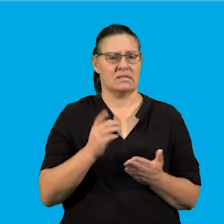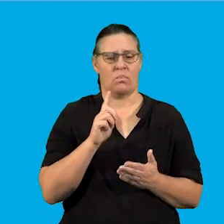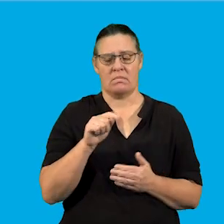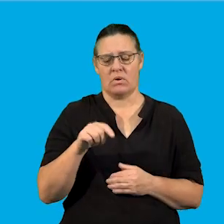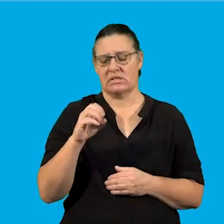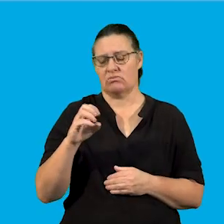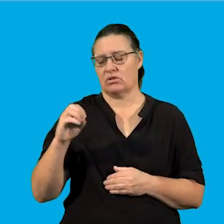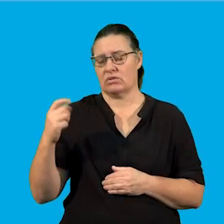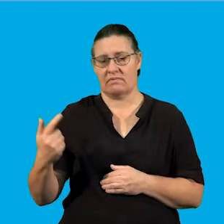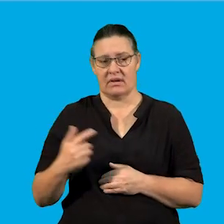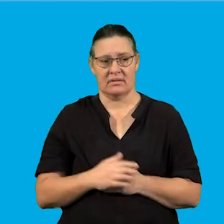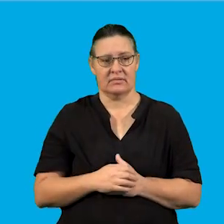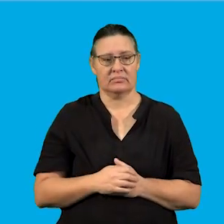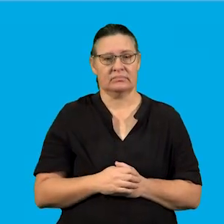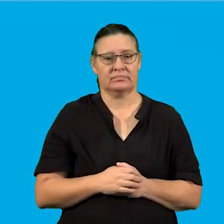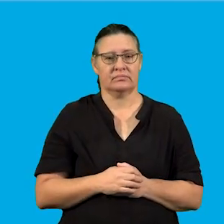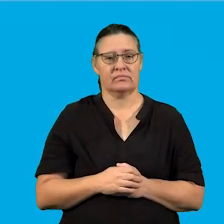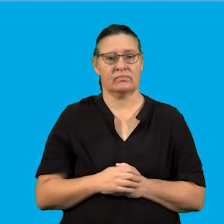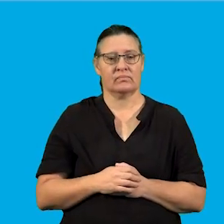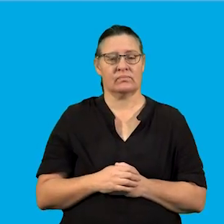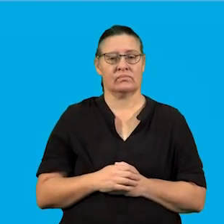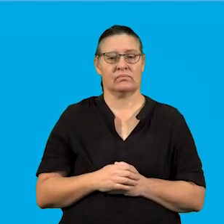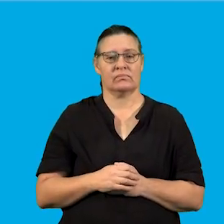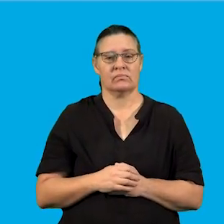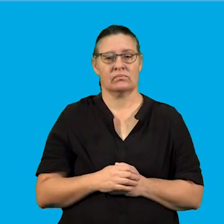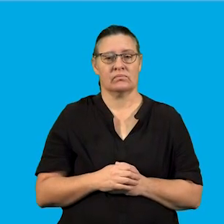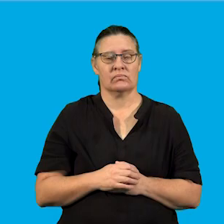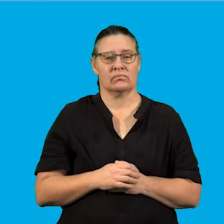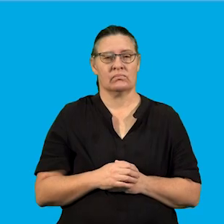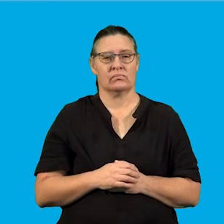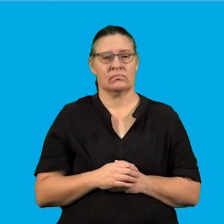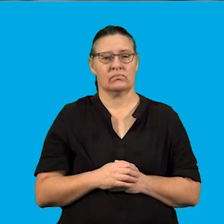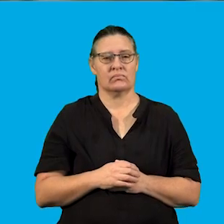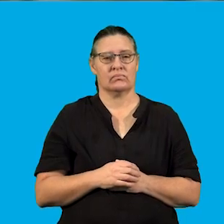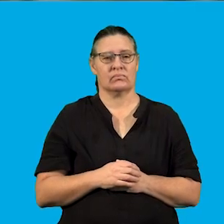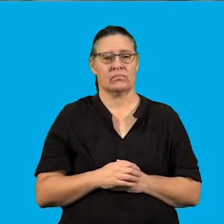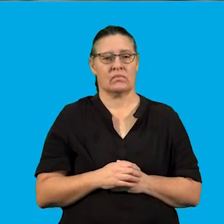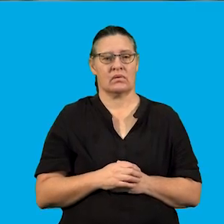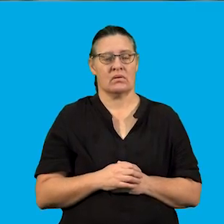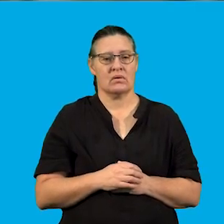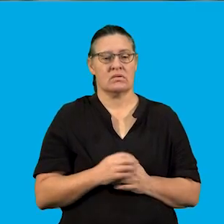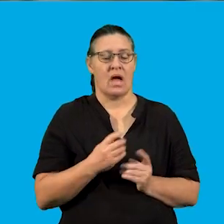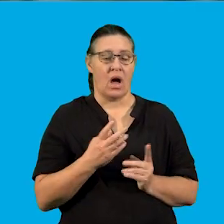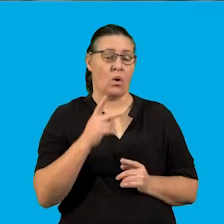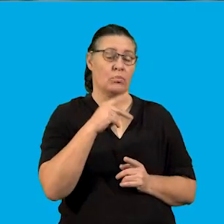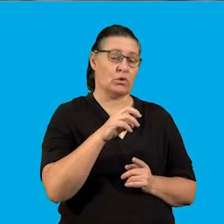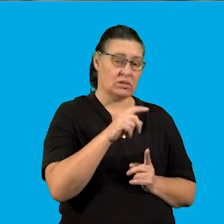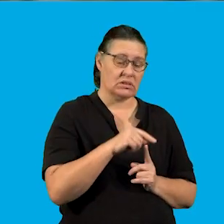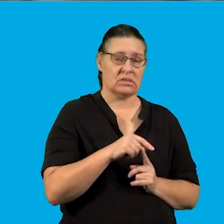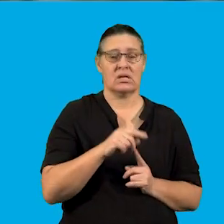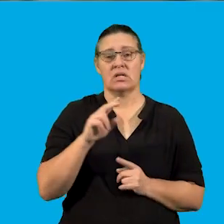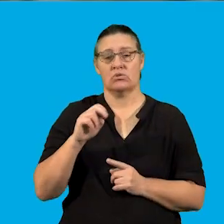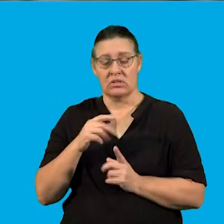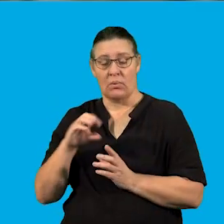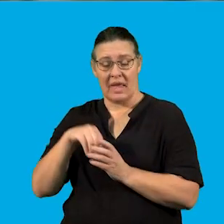atomic mass of 1,007. And I think we know that the atomic mass is given by the number of protons and the neutrons